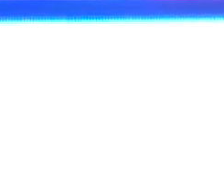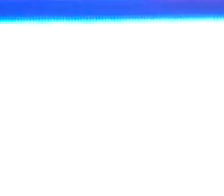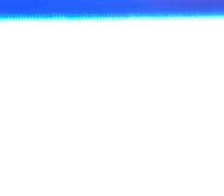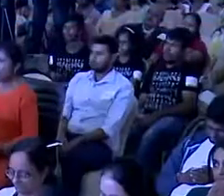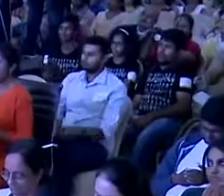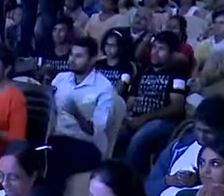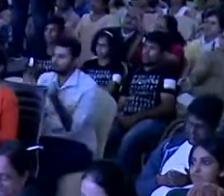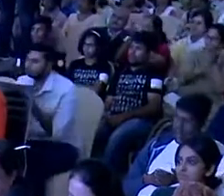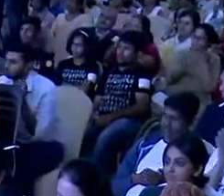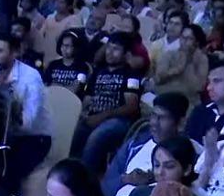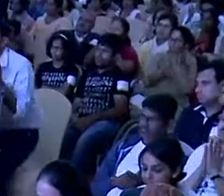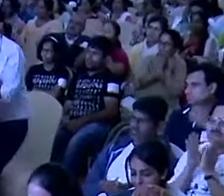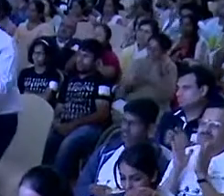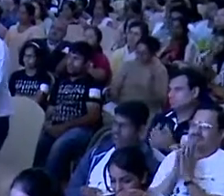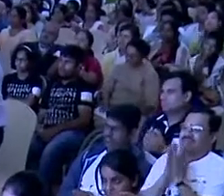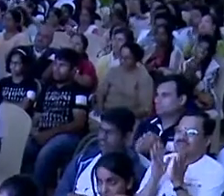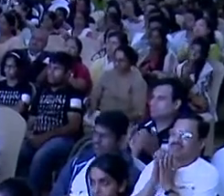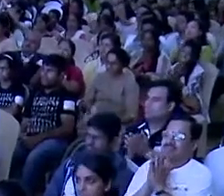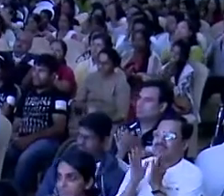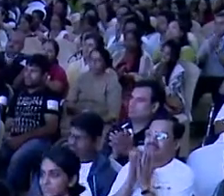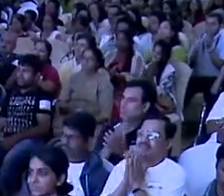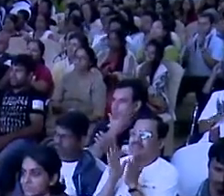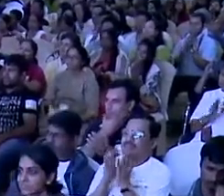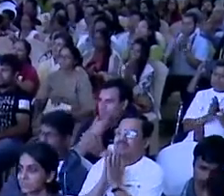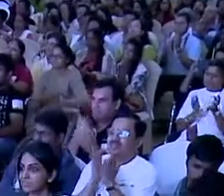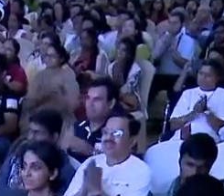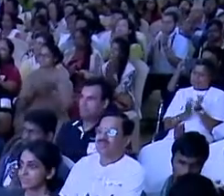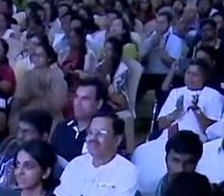light. In the silent